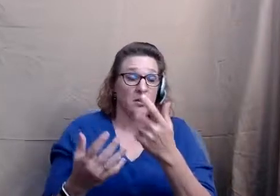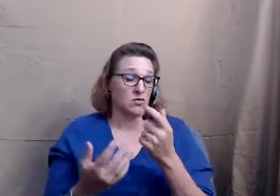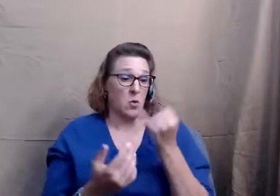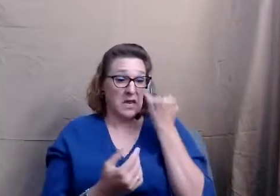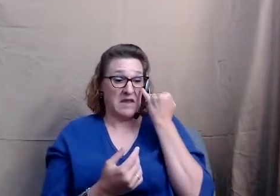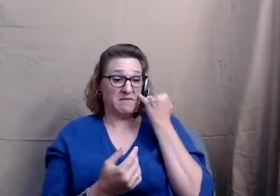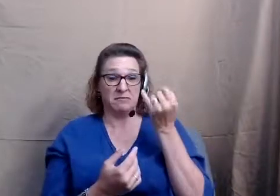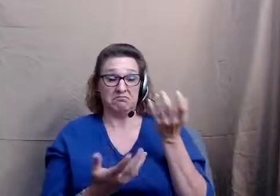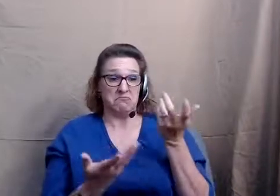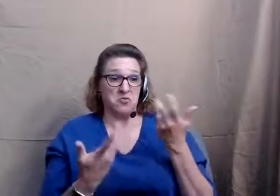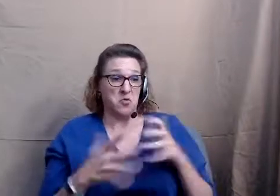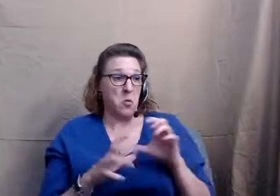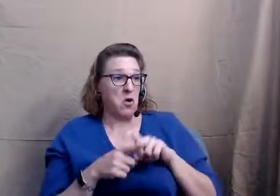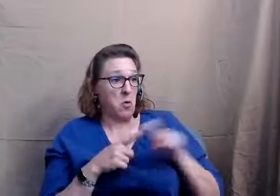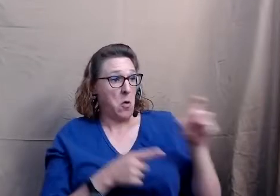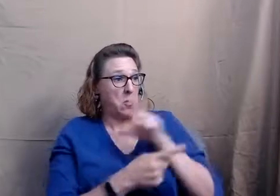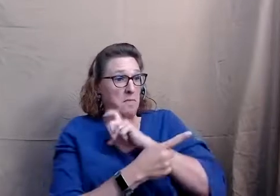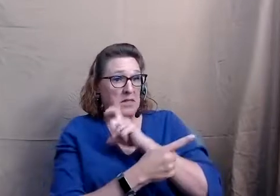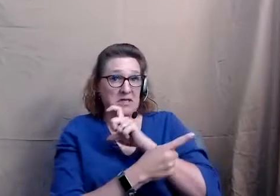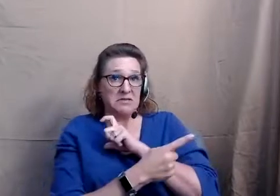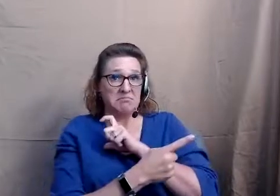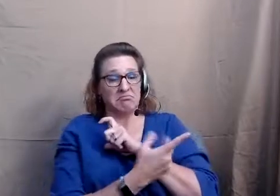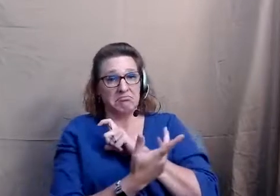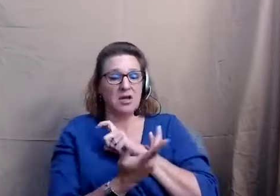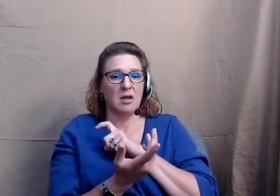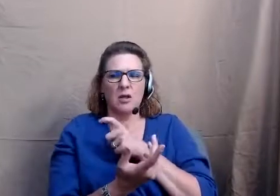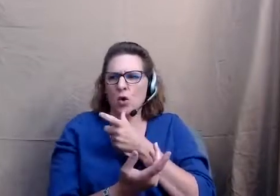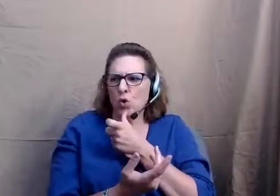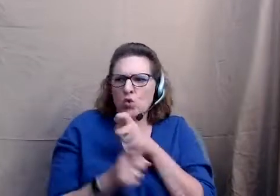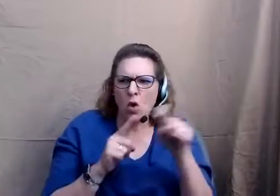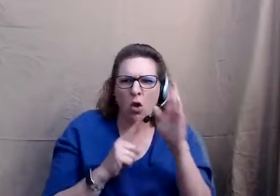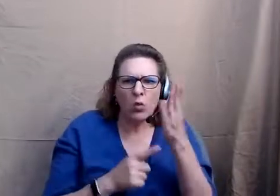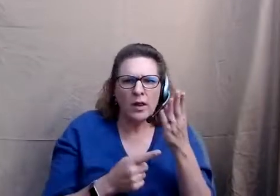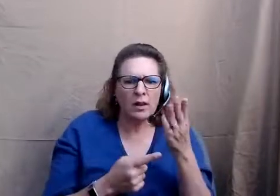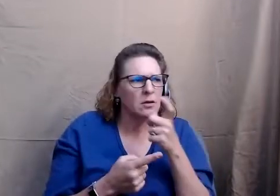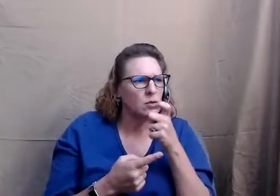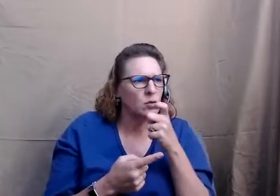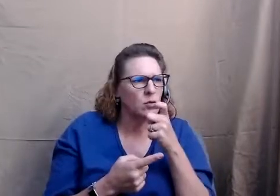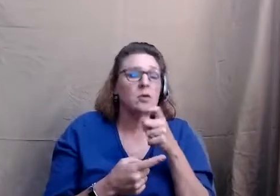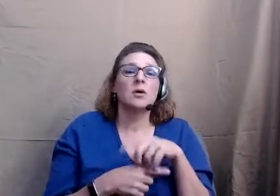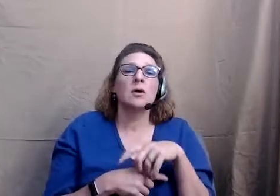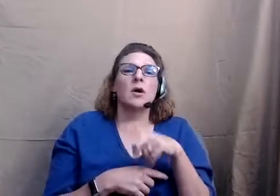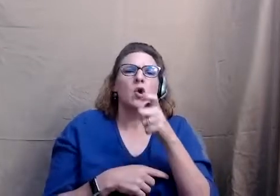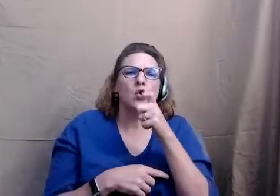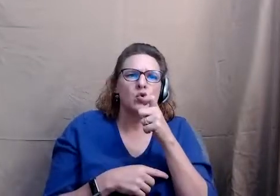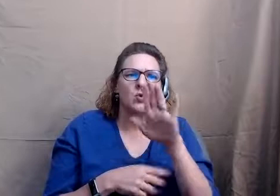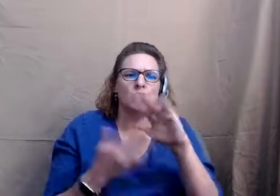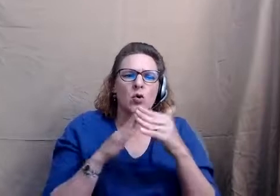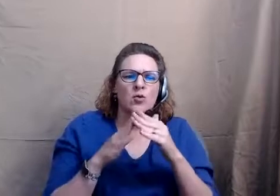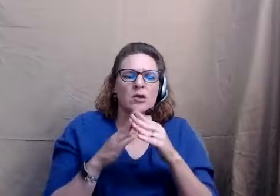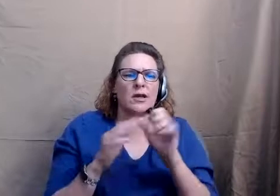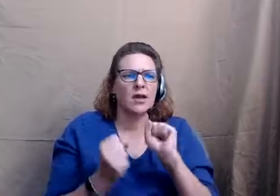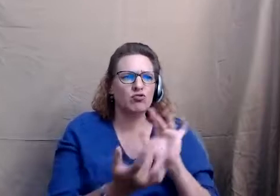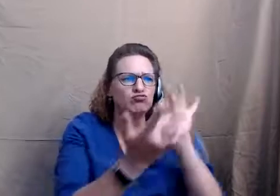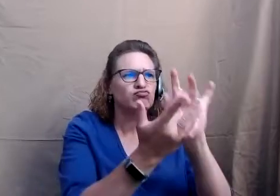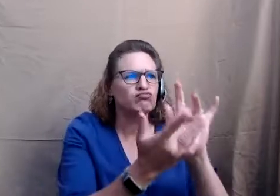like half of people, you're not going to call the police, who are you going to call? Who's the person in your community that you would turn to, and what can you